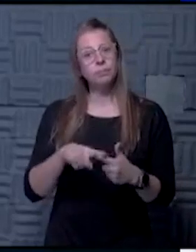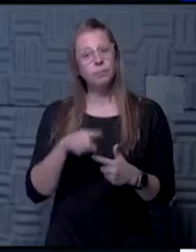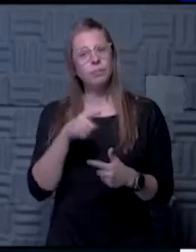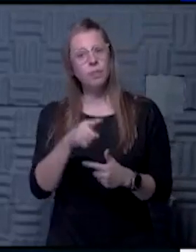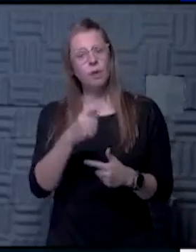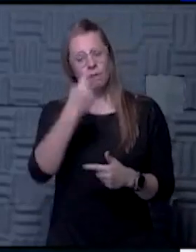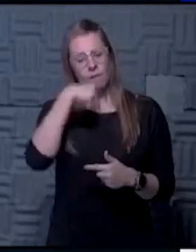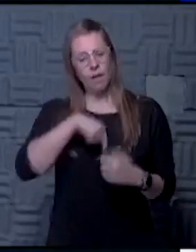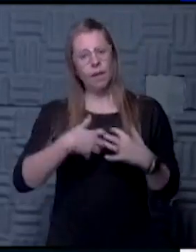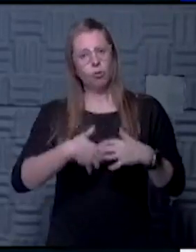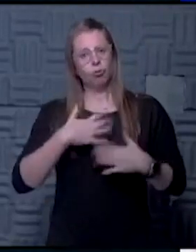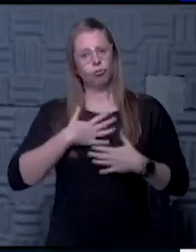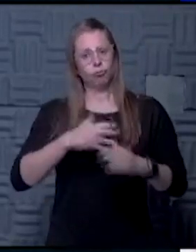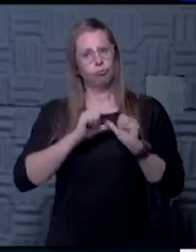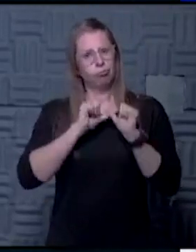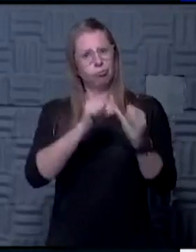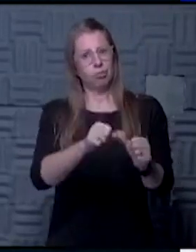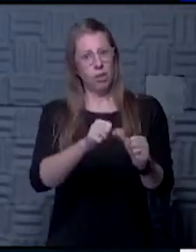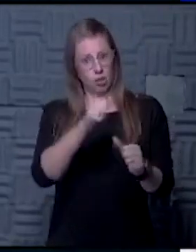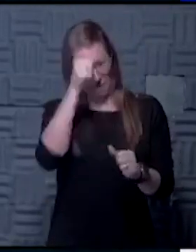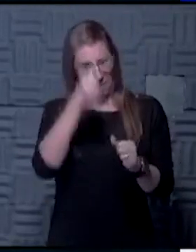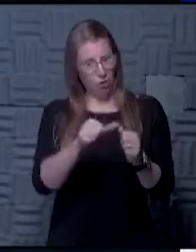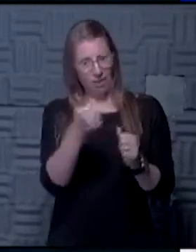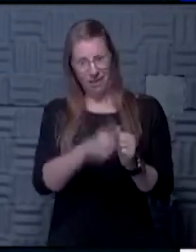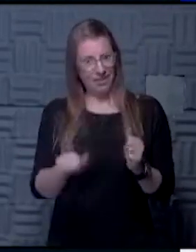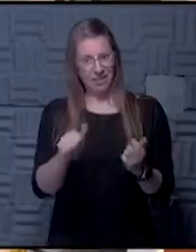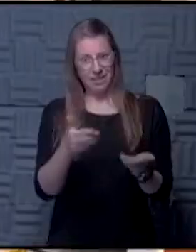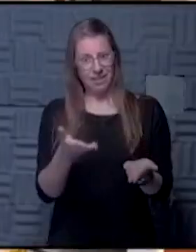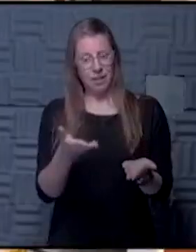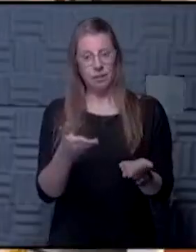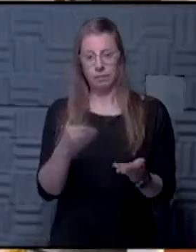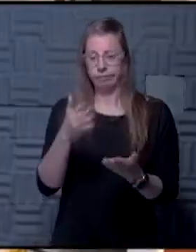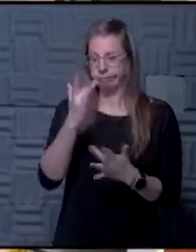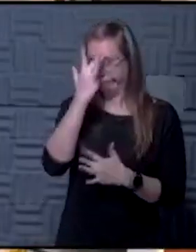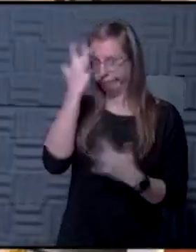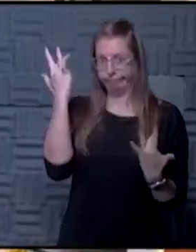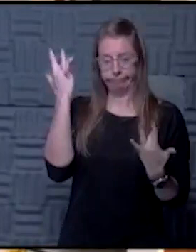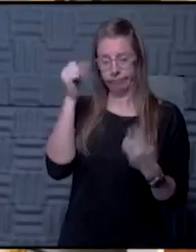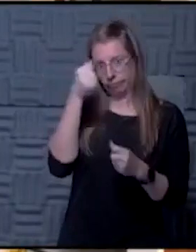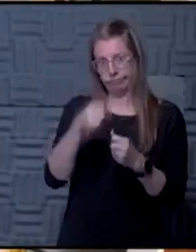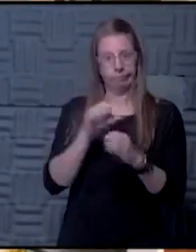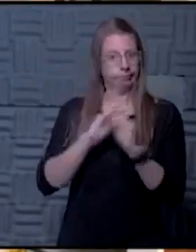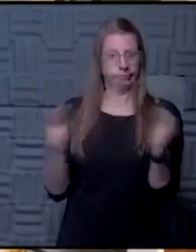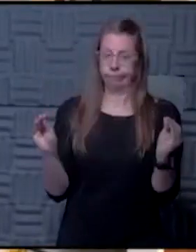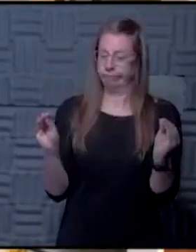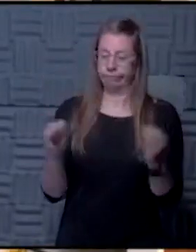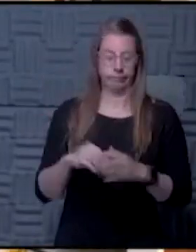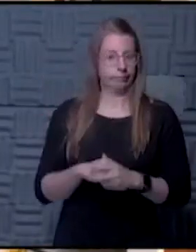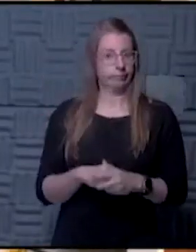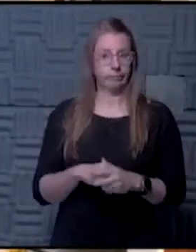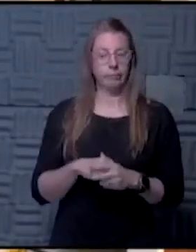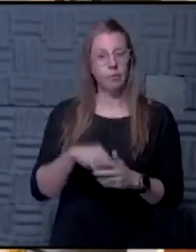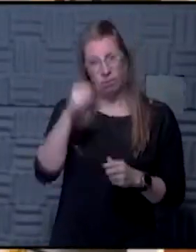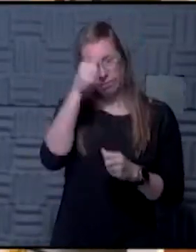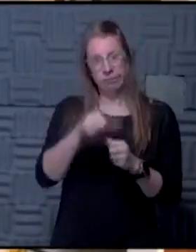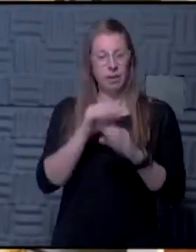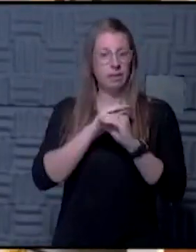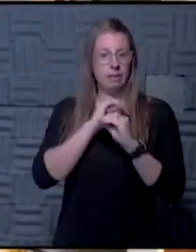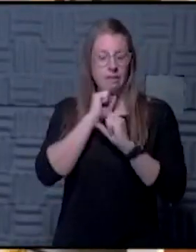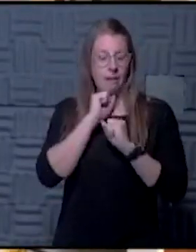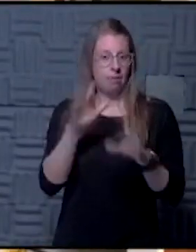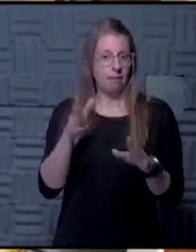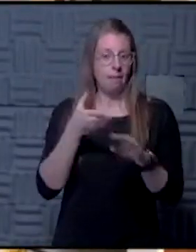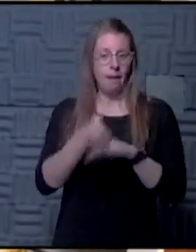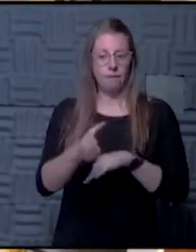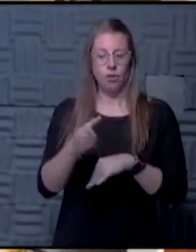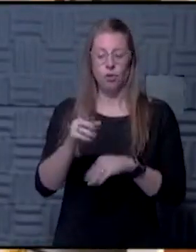you were on the ventilator for a long time. Do you remember much of that? I do not. I do not remember anything after I was